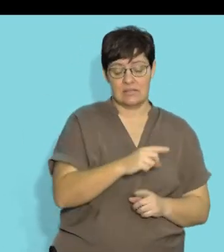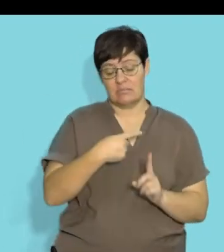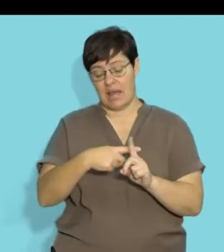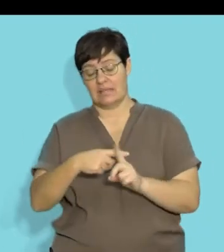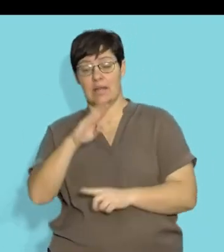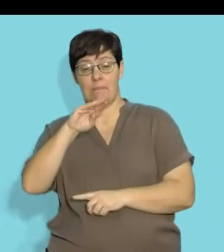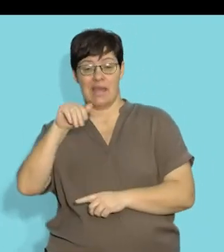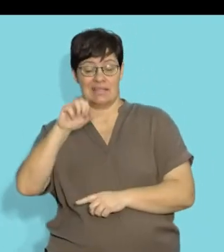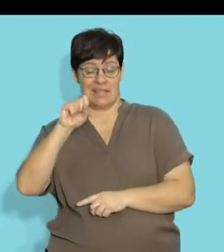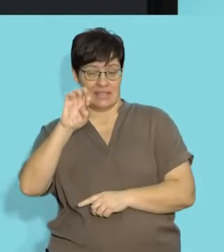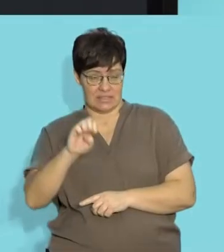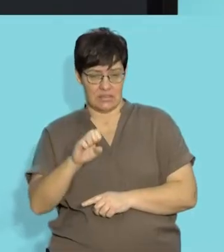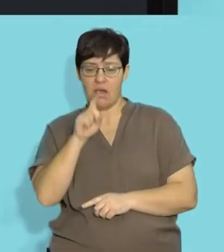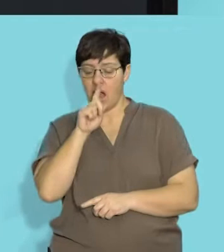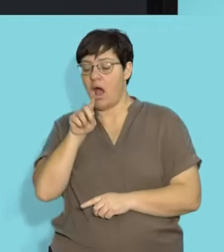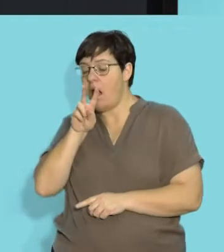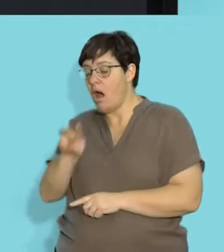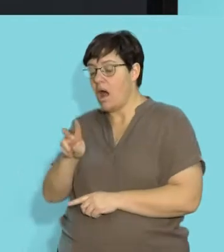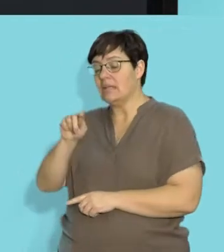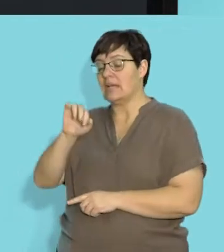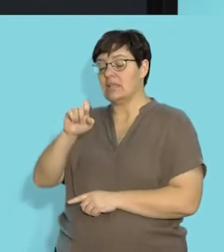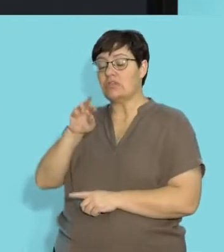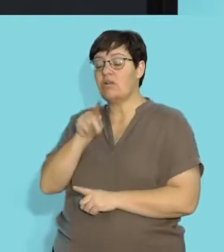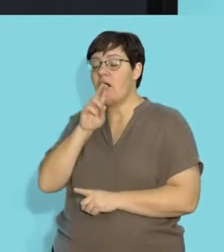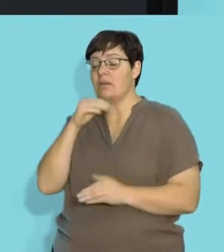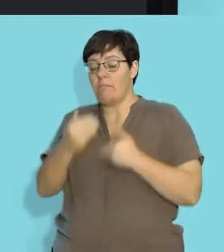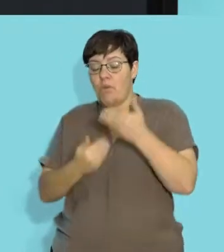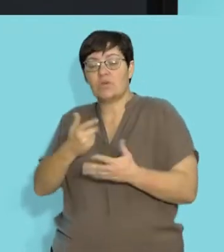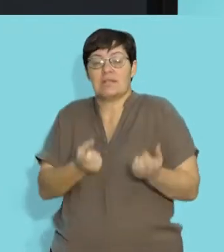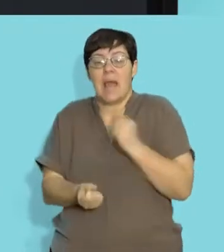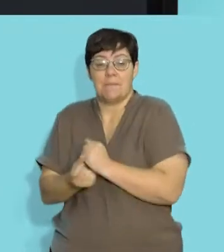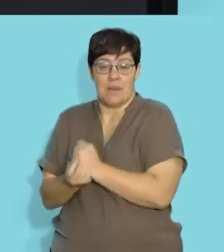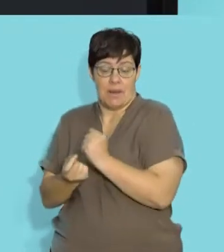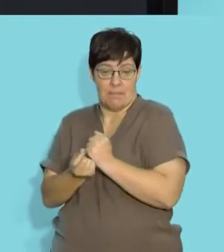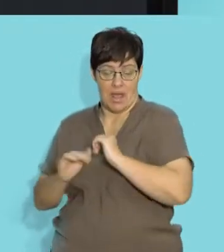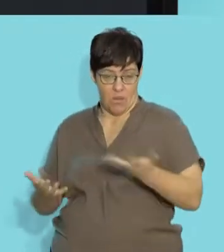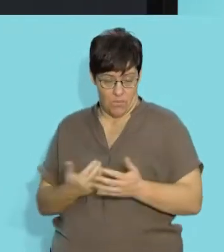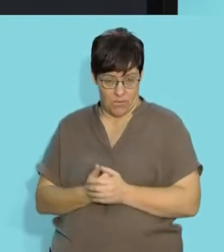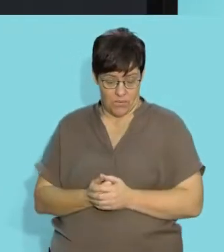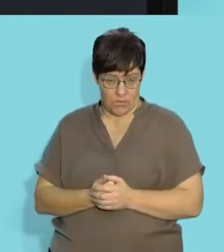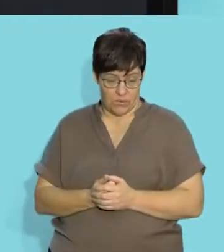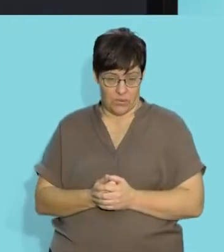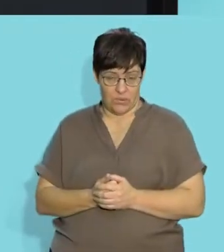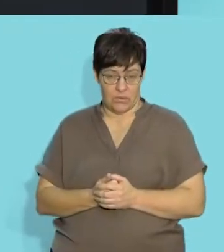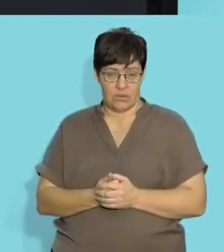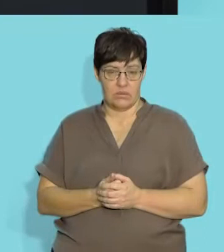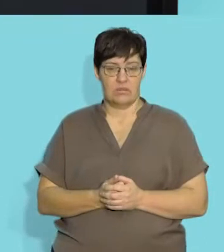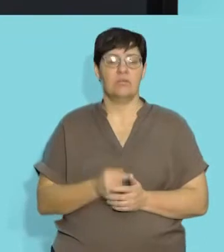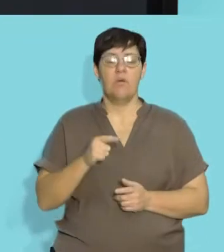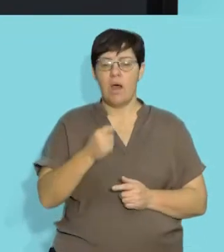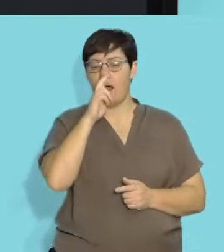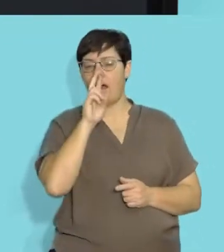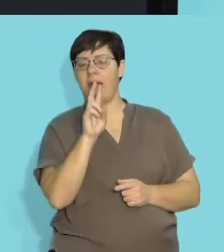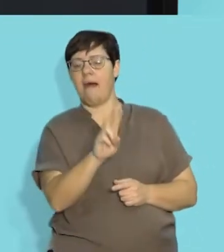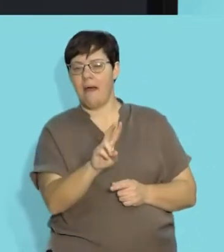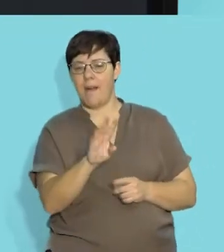some point or the other, when we do the titration, as we'll go through the actual procedure involved, when a titration is